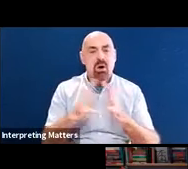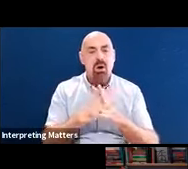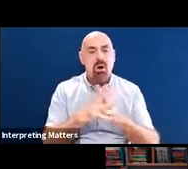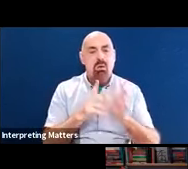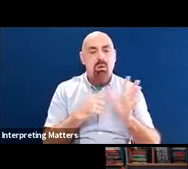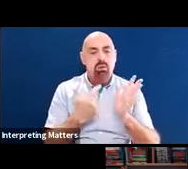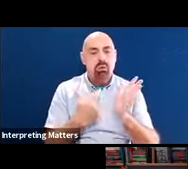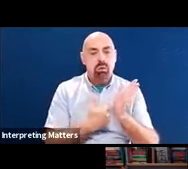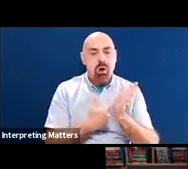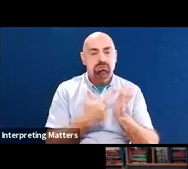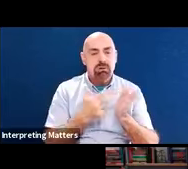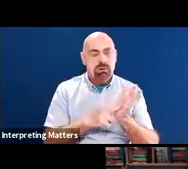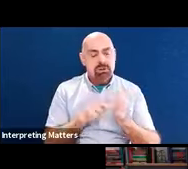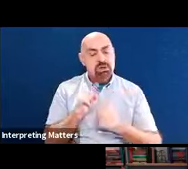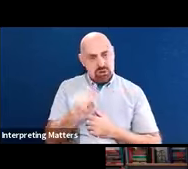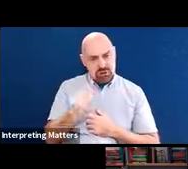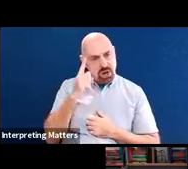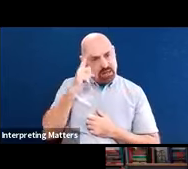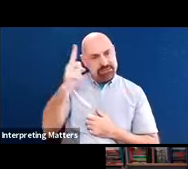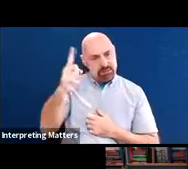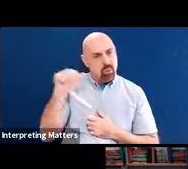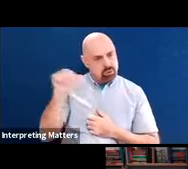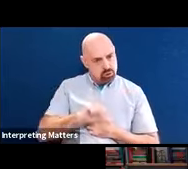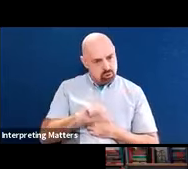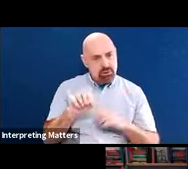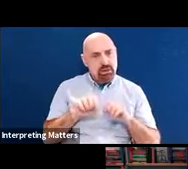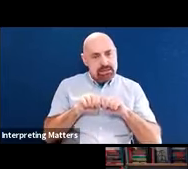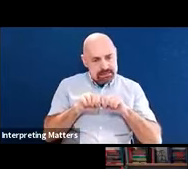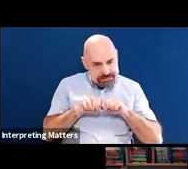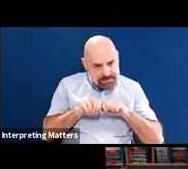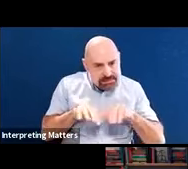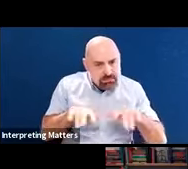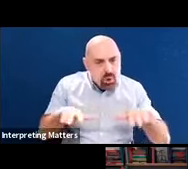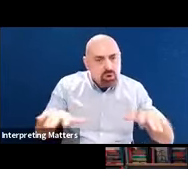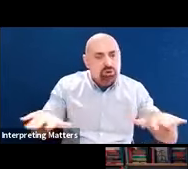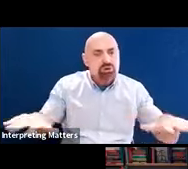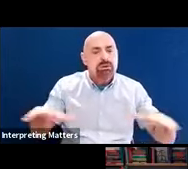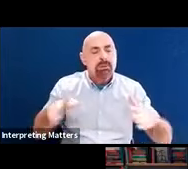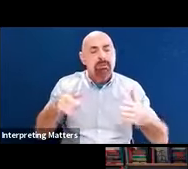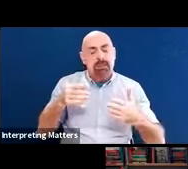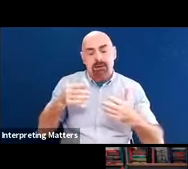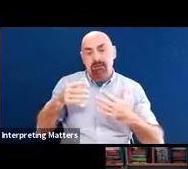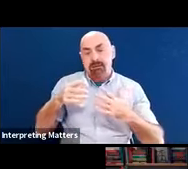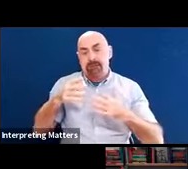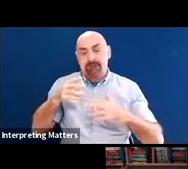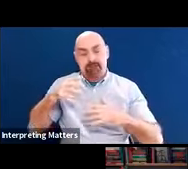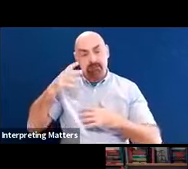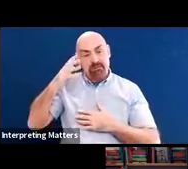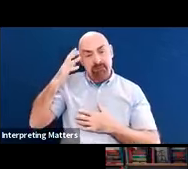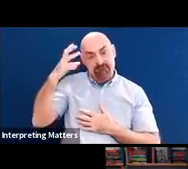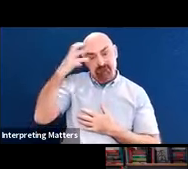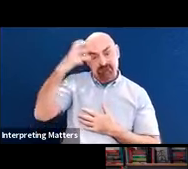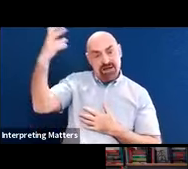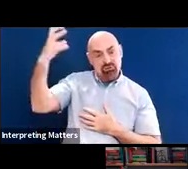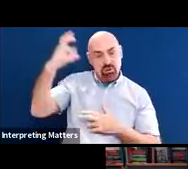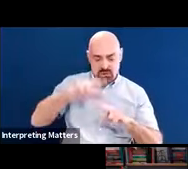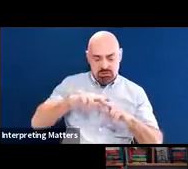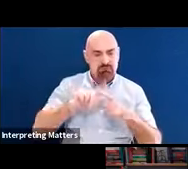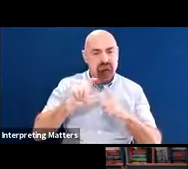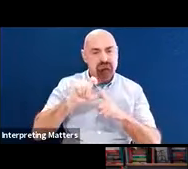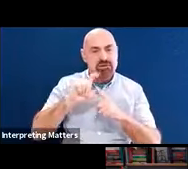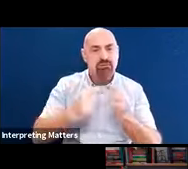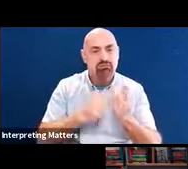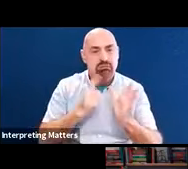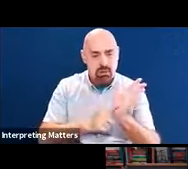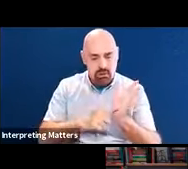we disperse federal research and development money, sort of explicitly thinking